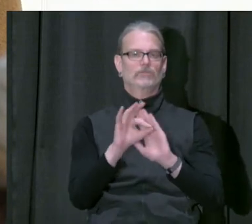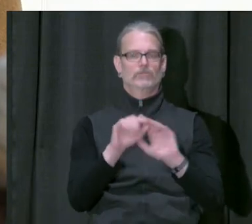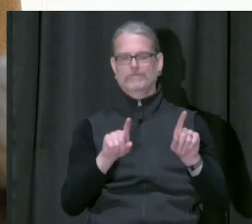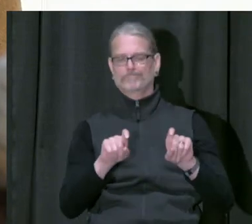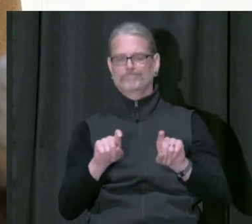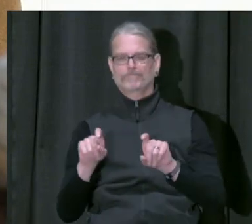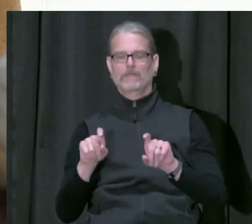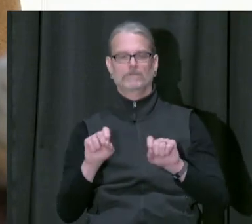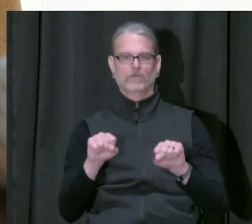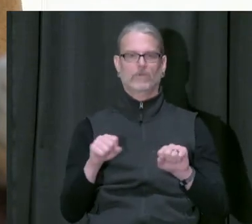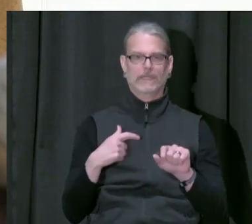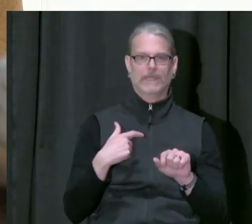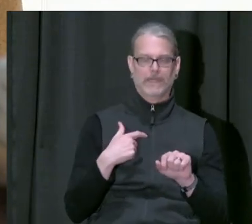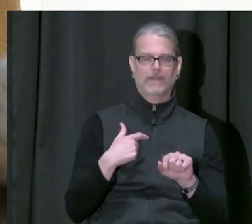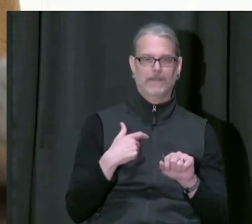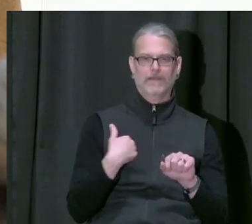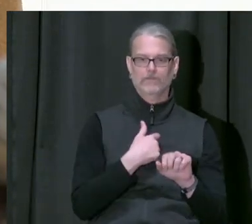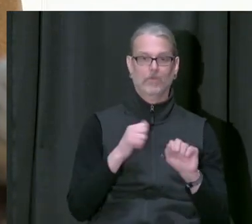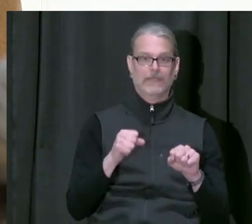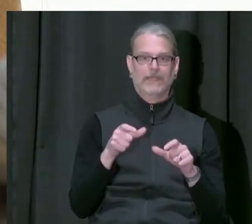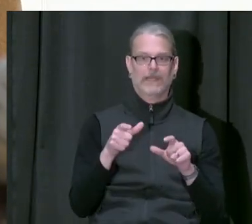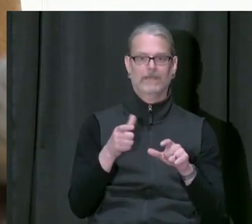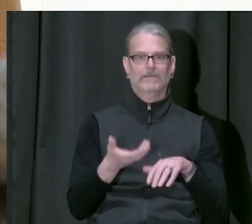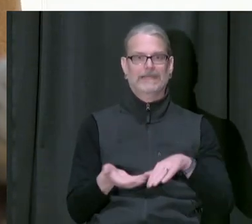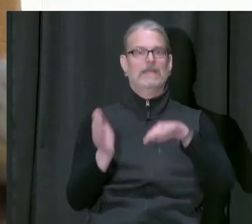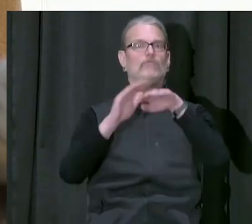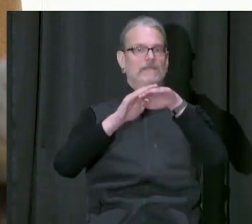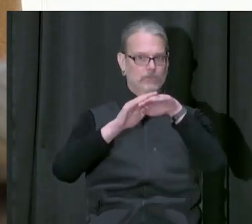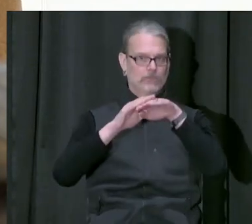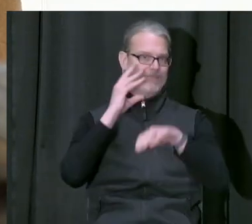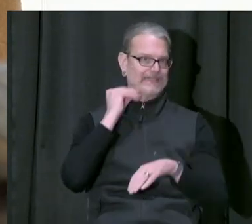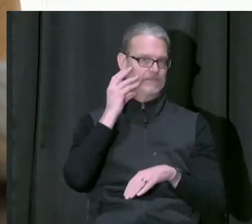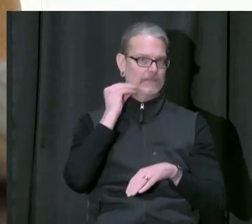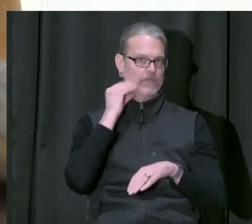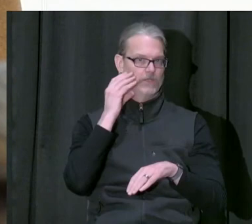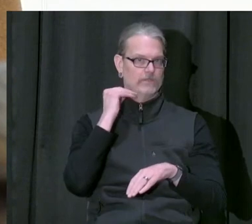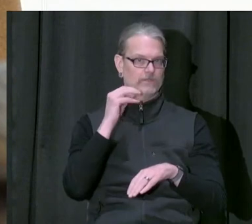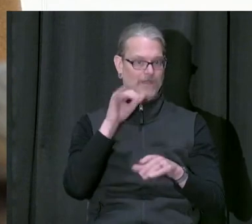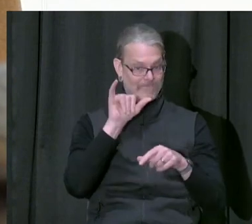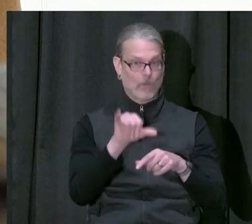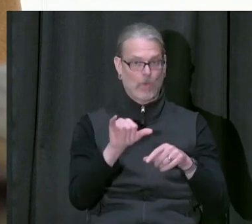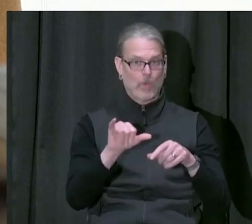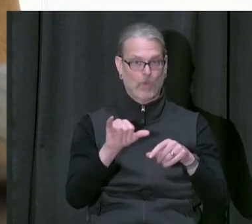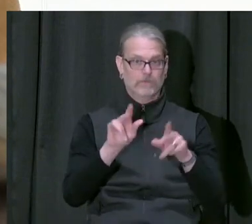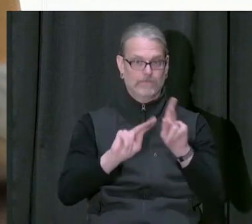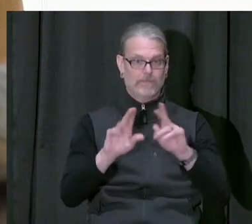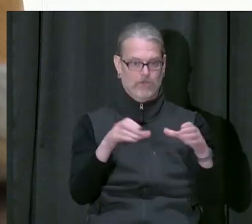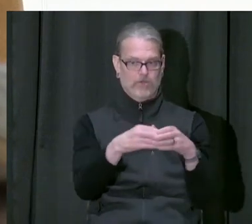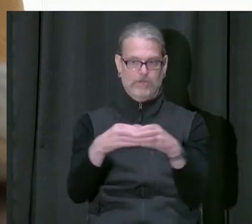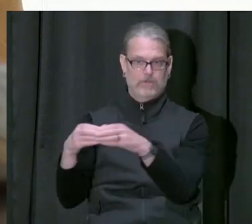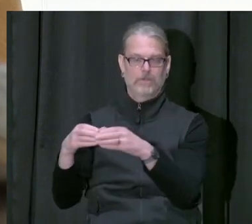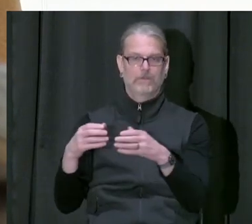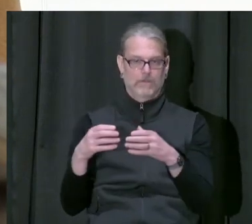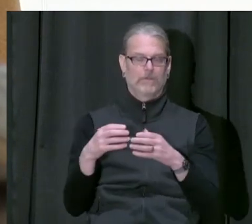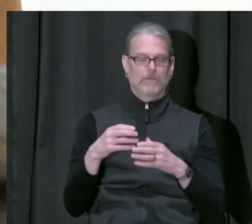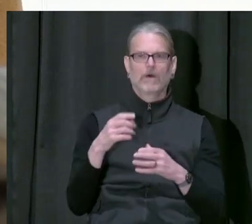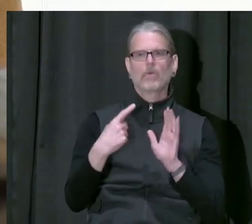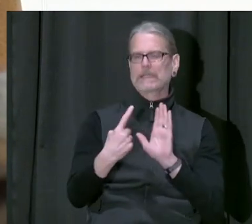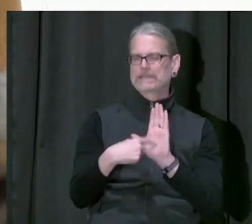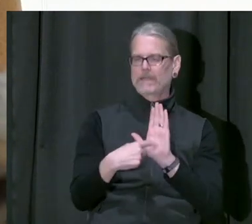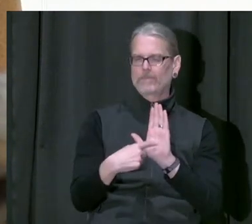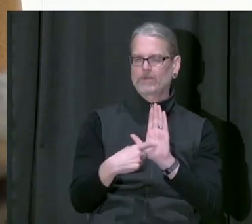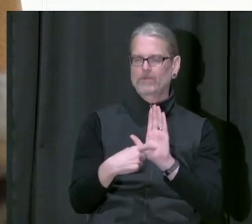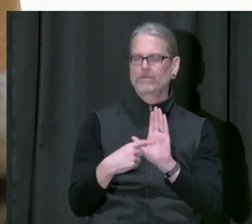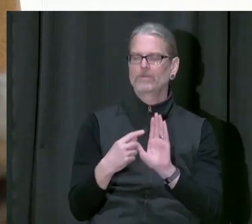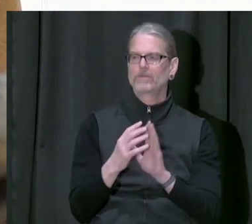deepen and also enrich the experience of the same customer groups and additionally others. One example I would